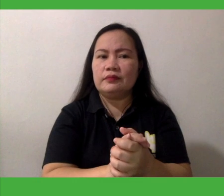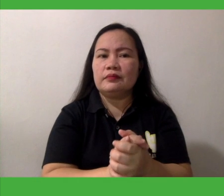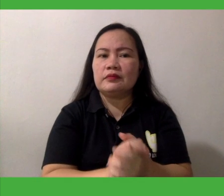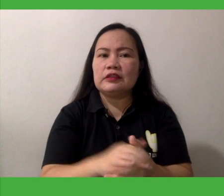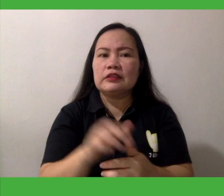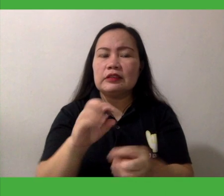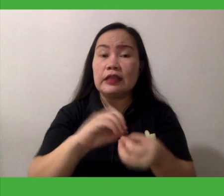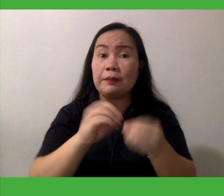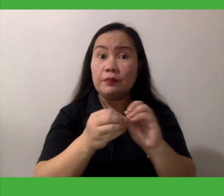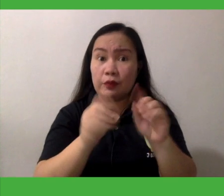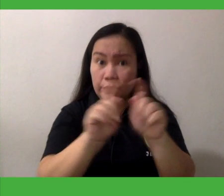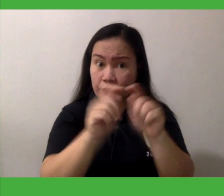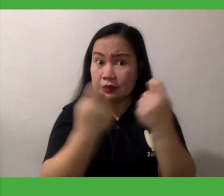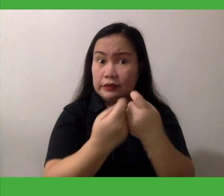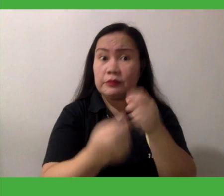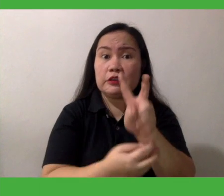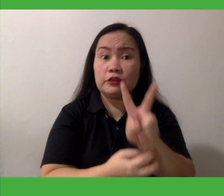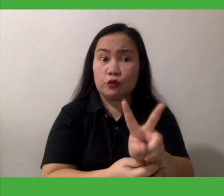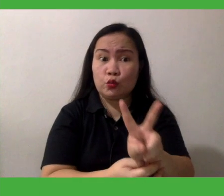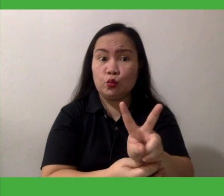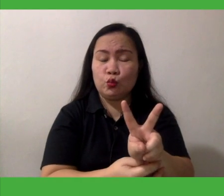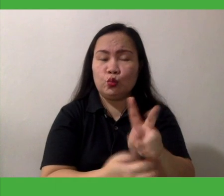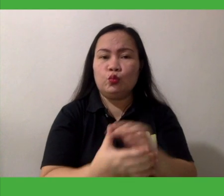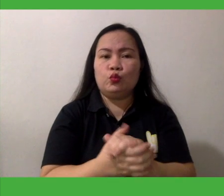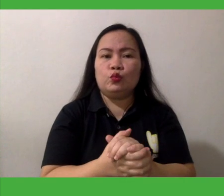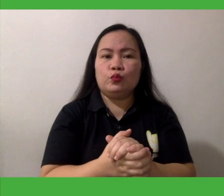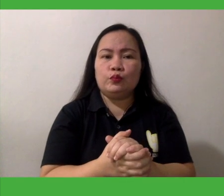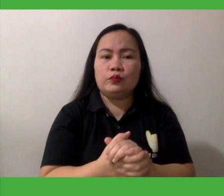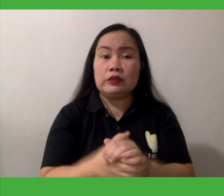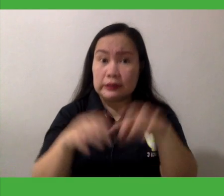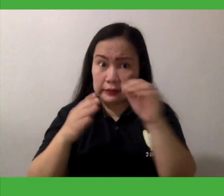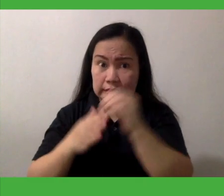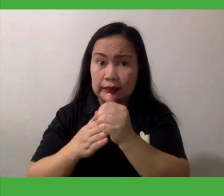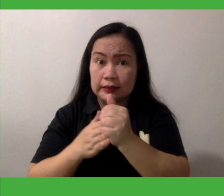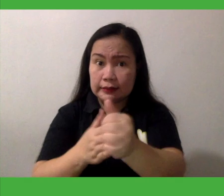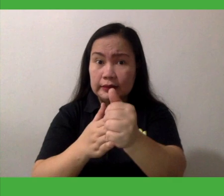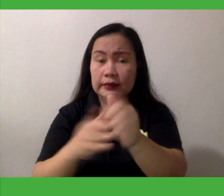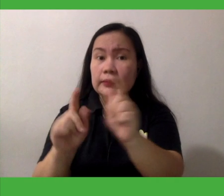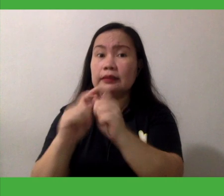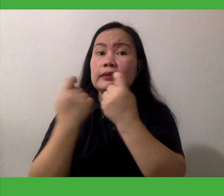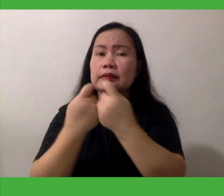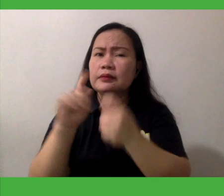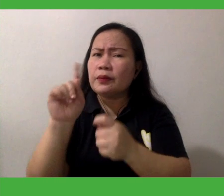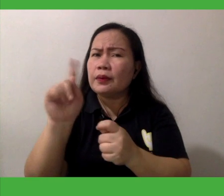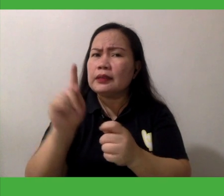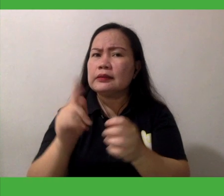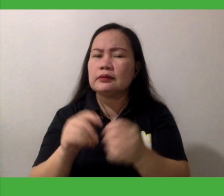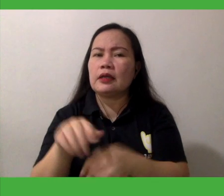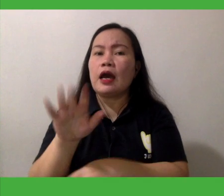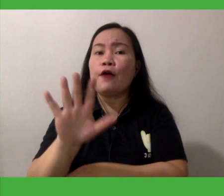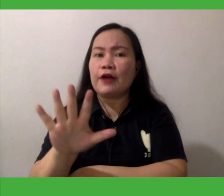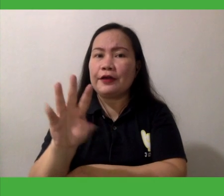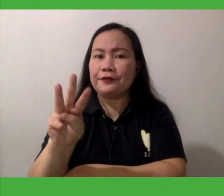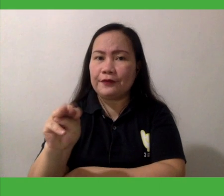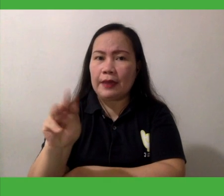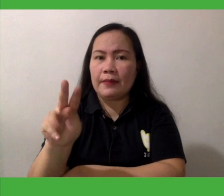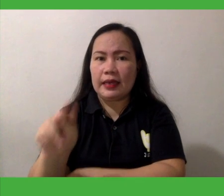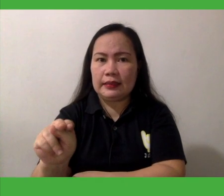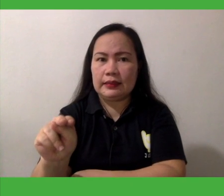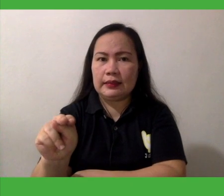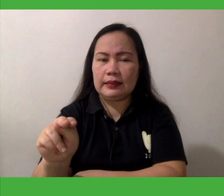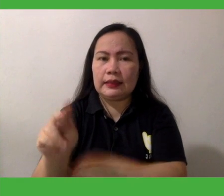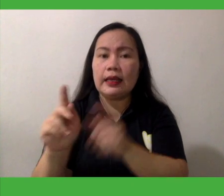1, 2. Okay, so the number of terms ay 2. So, the leading term is, ano ang nasa